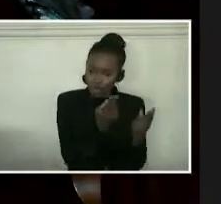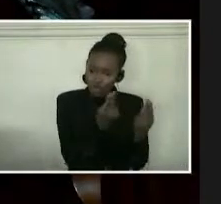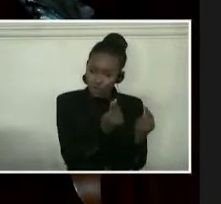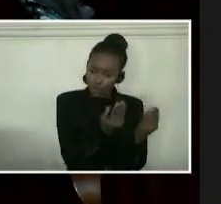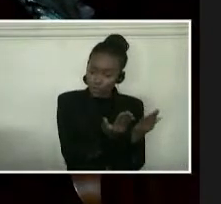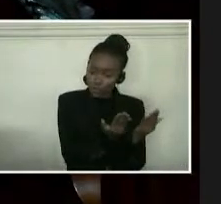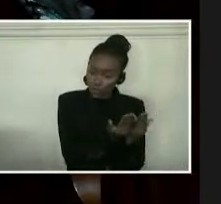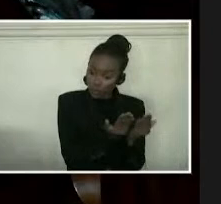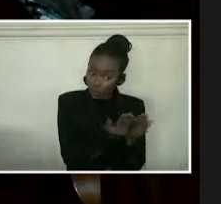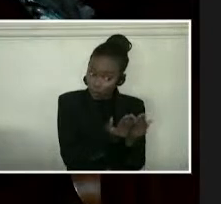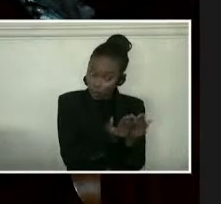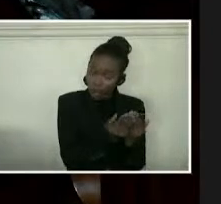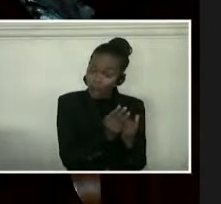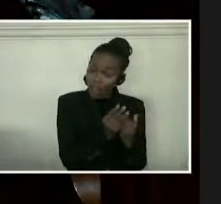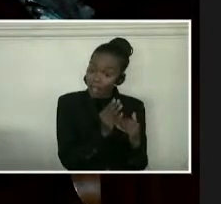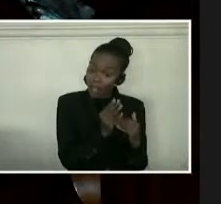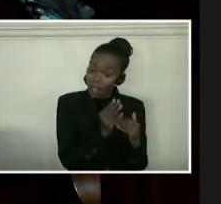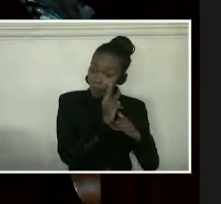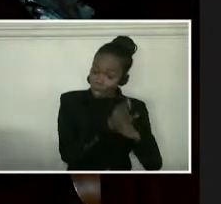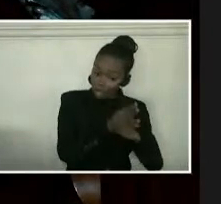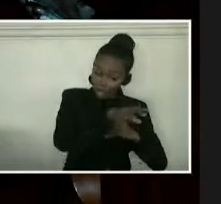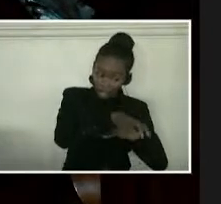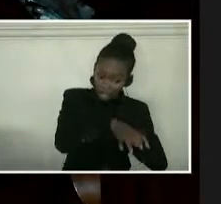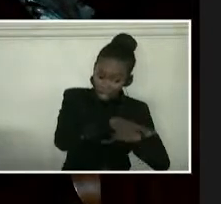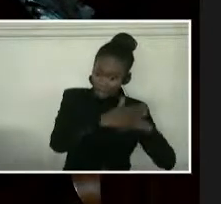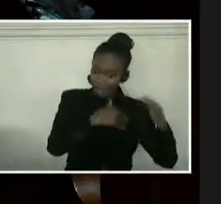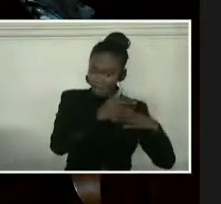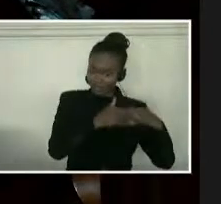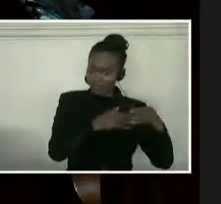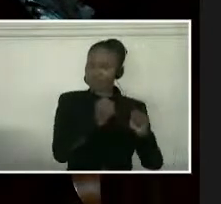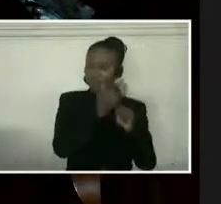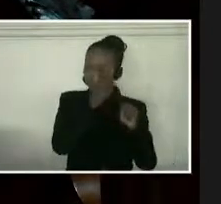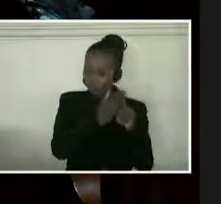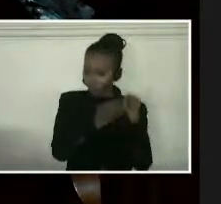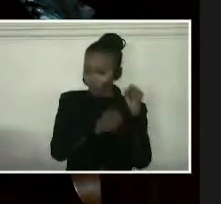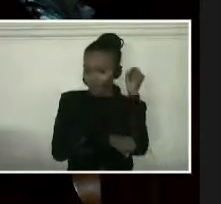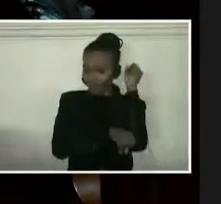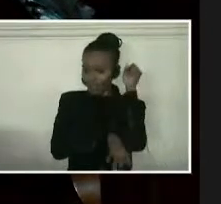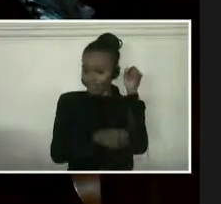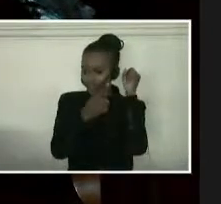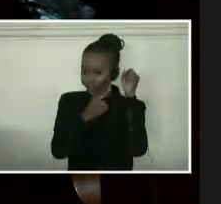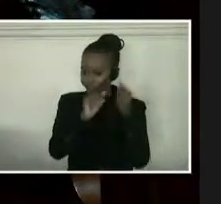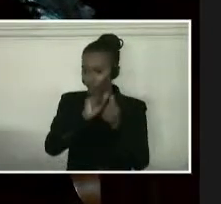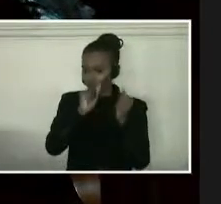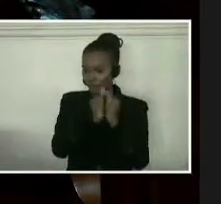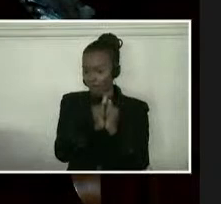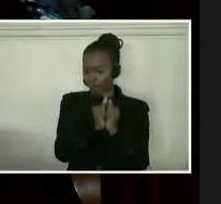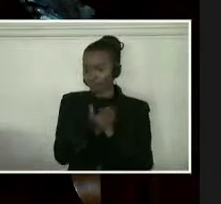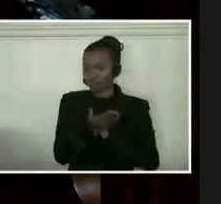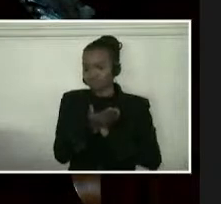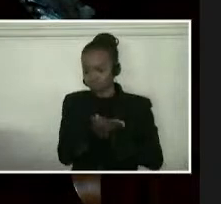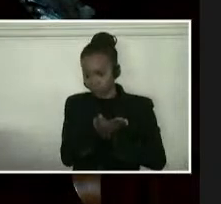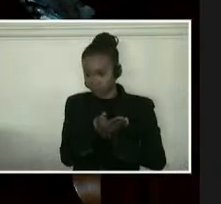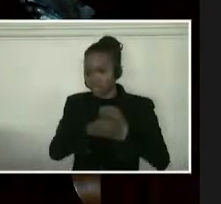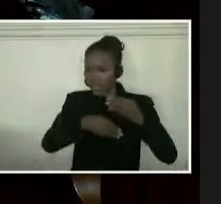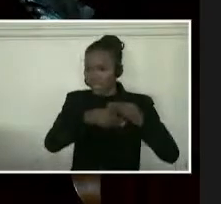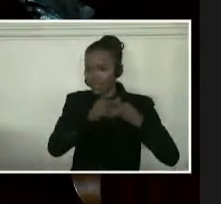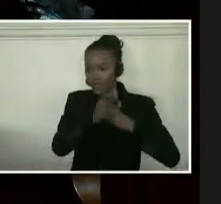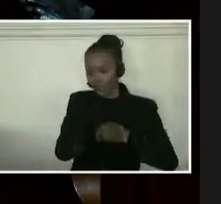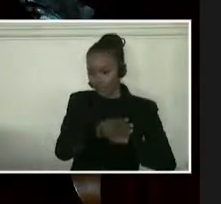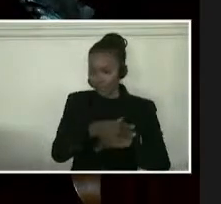going to be built they will also make sure that economy is